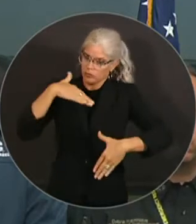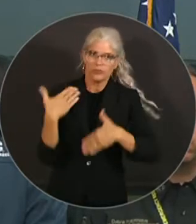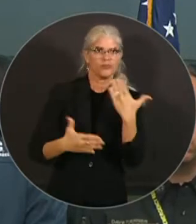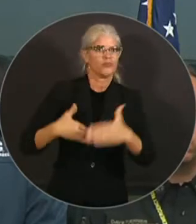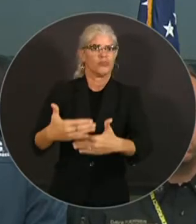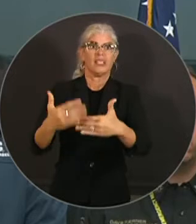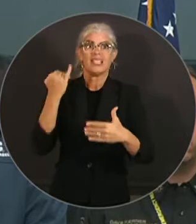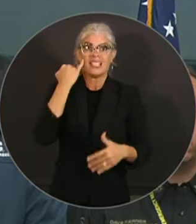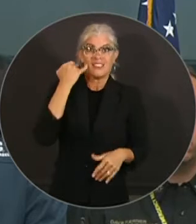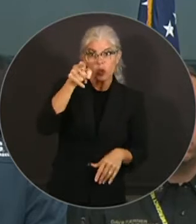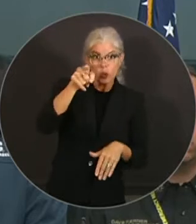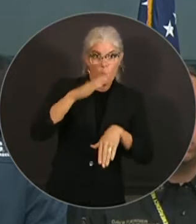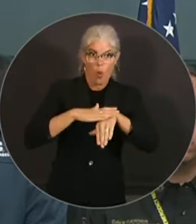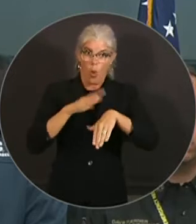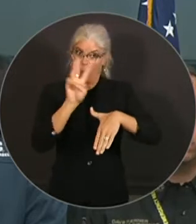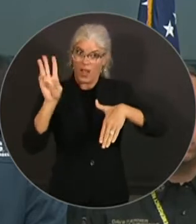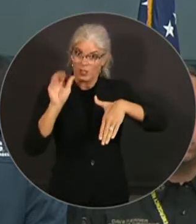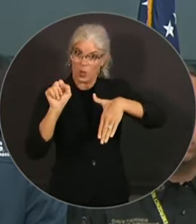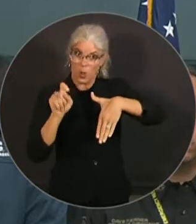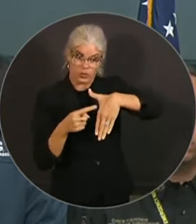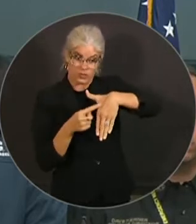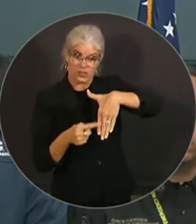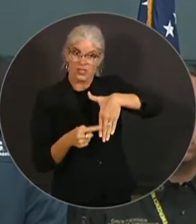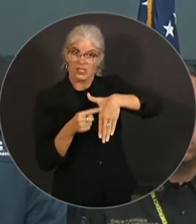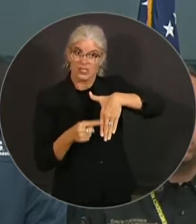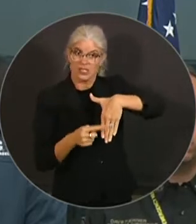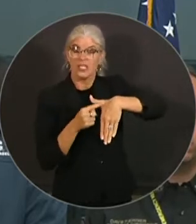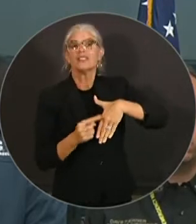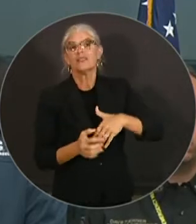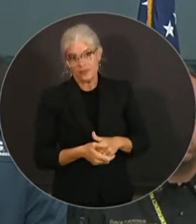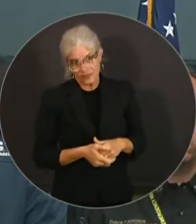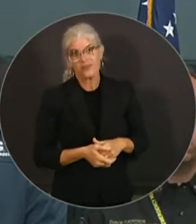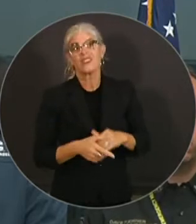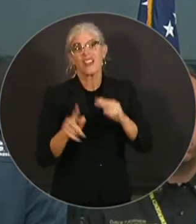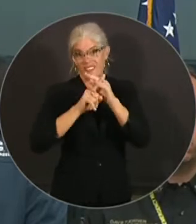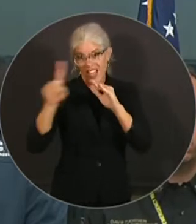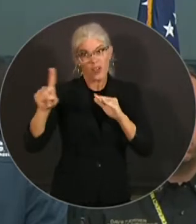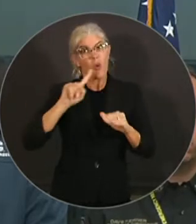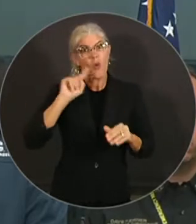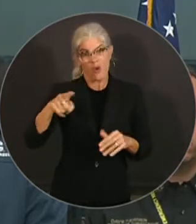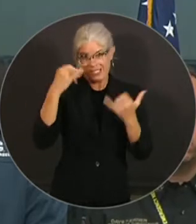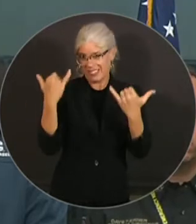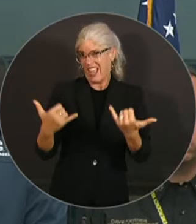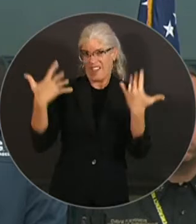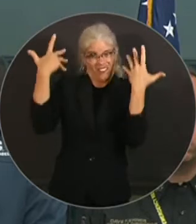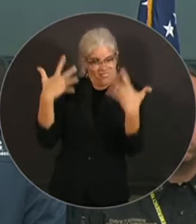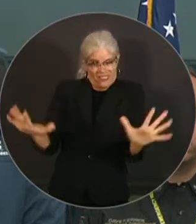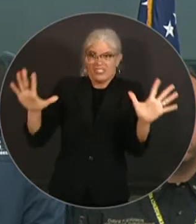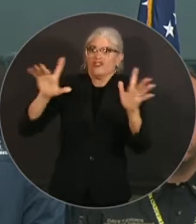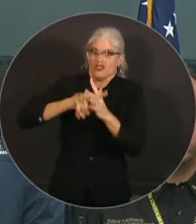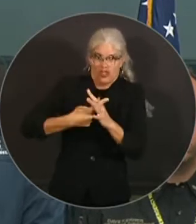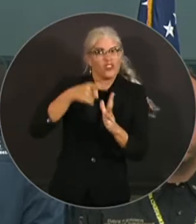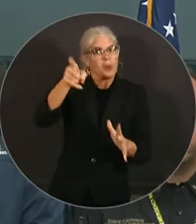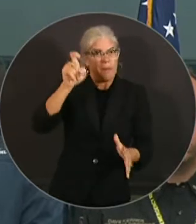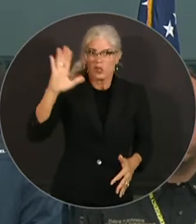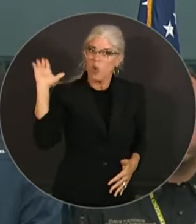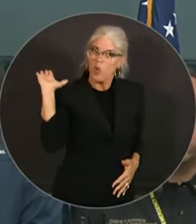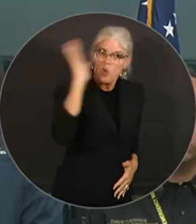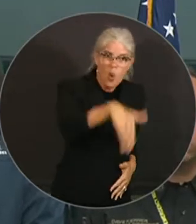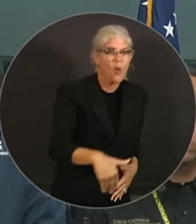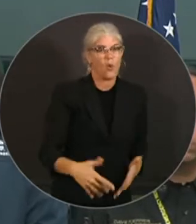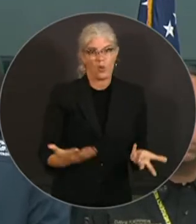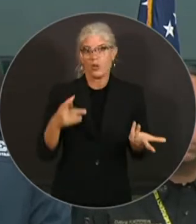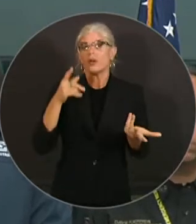west coast of the Florida Peninsula. These evacuation orders have gone out in many of those places. I know more will